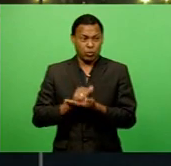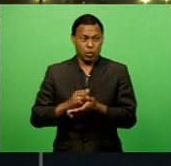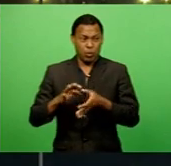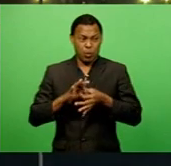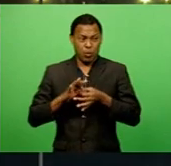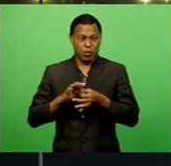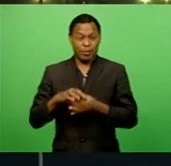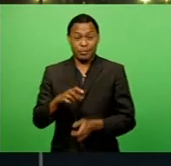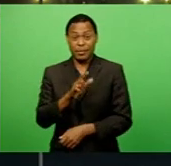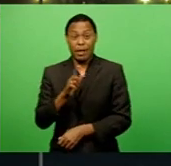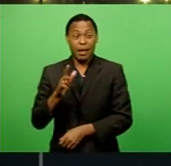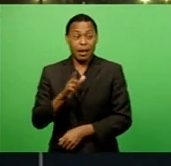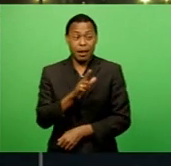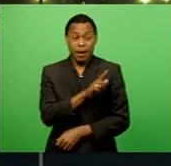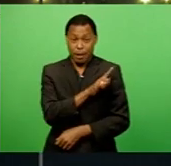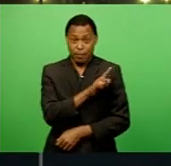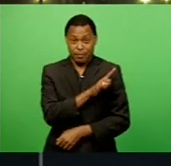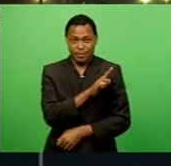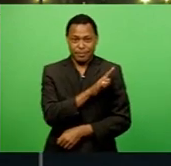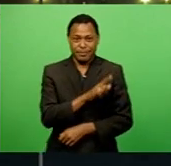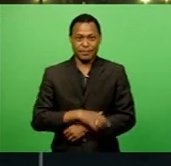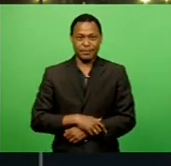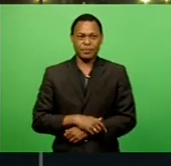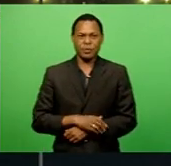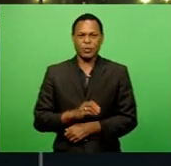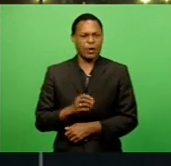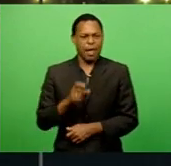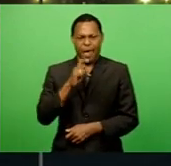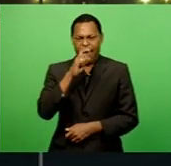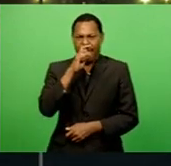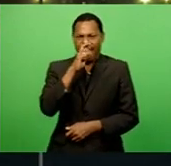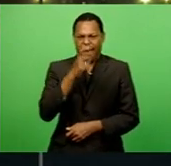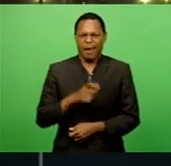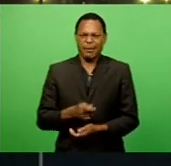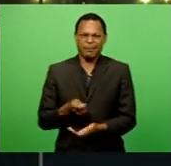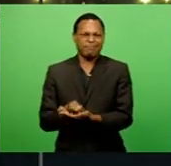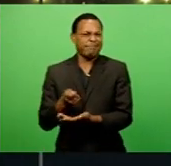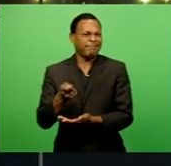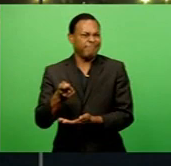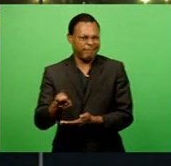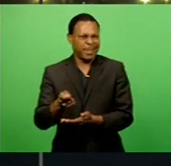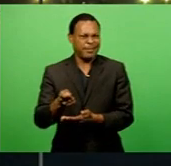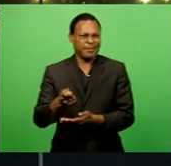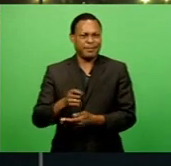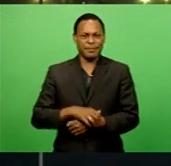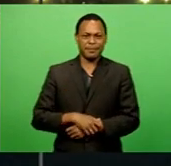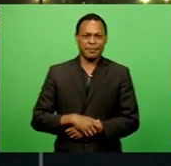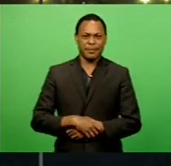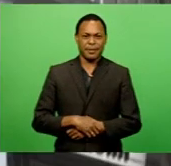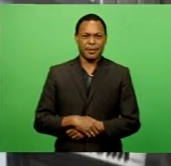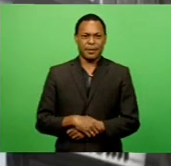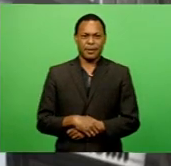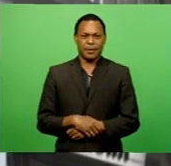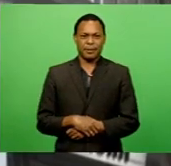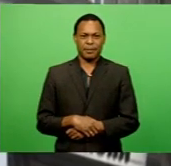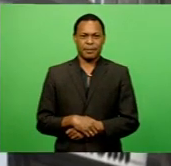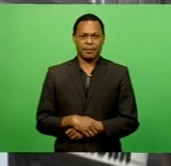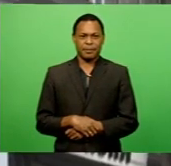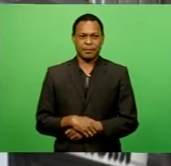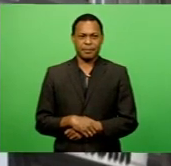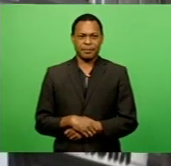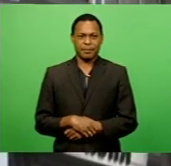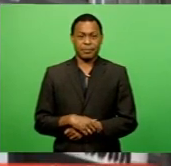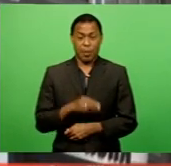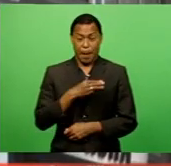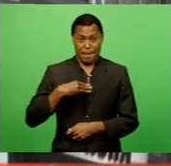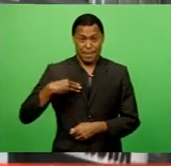have raised concerns that they can't keep up with their lease payments. Apinisa Wangarandovu reports. The Minister